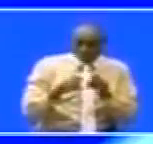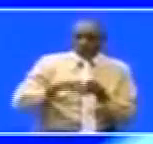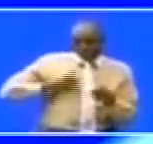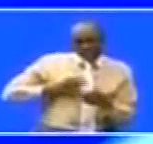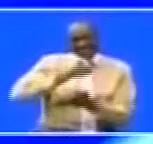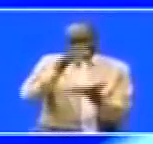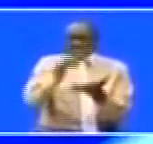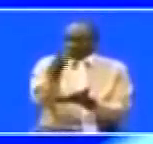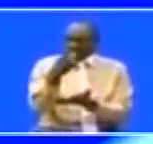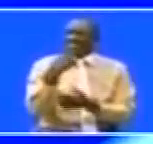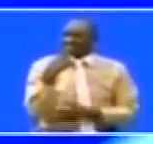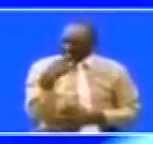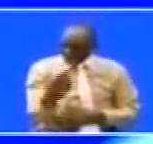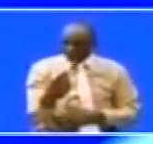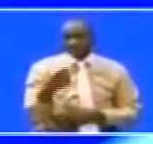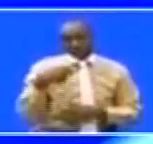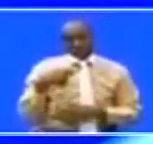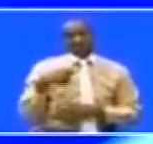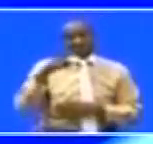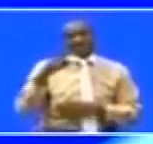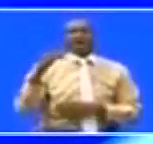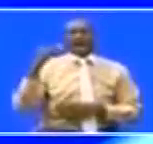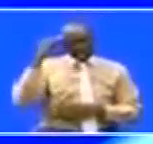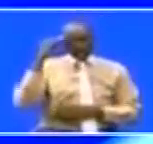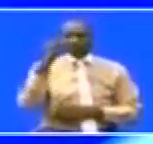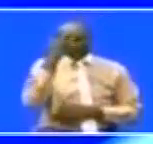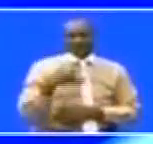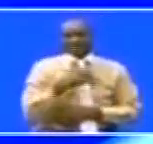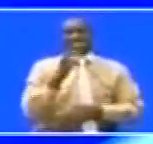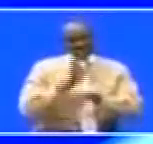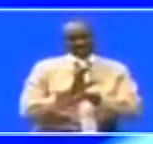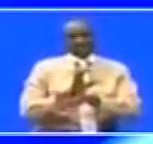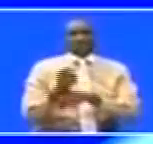centre say will please the head of the Catholic Church. Timothy Otieno reports.